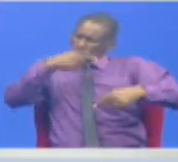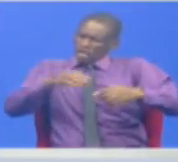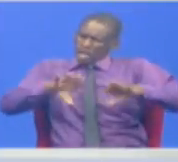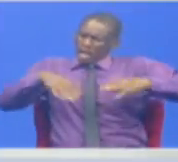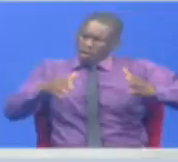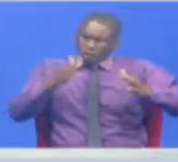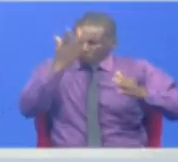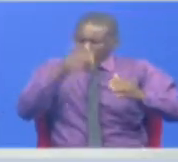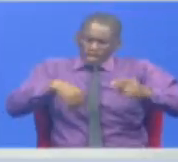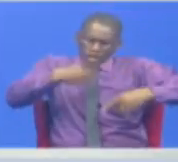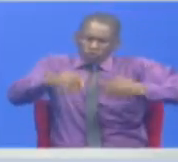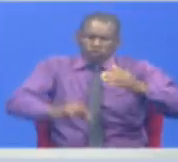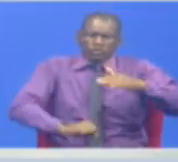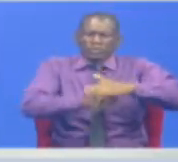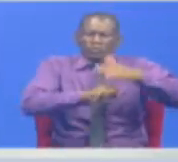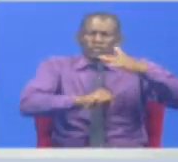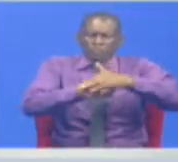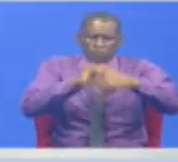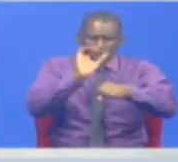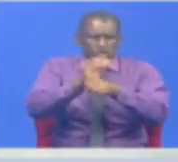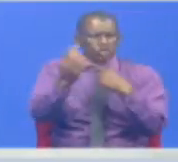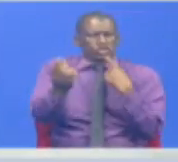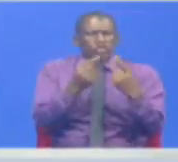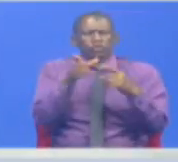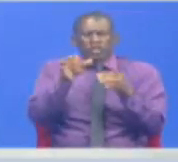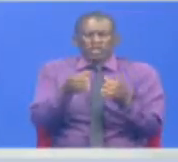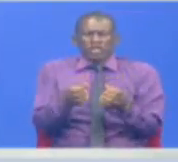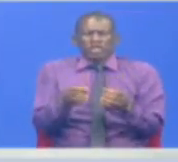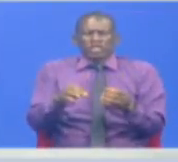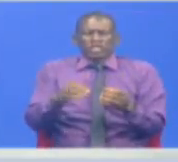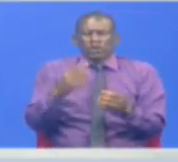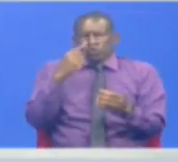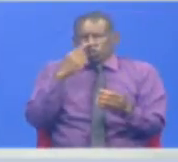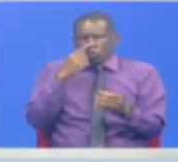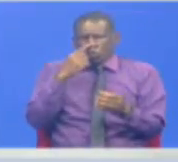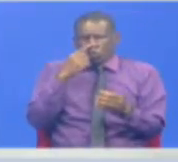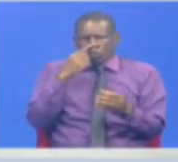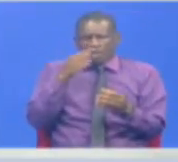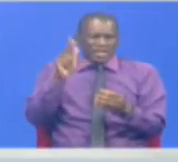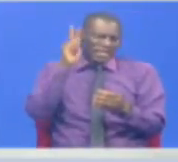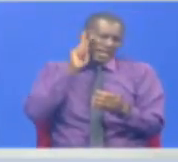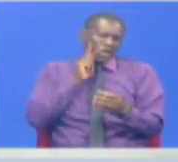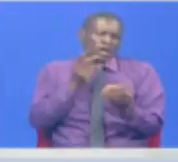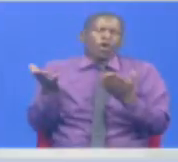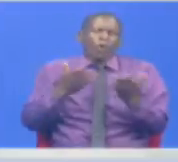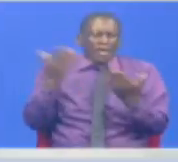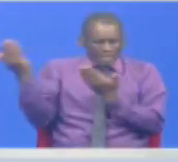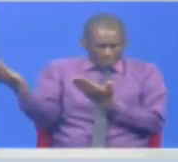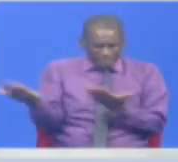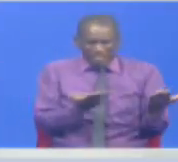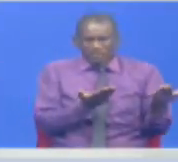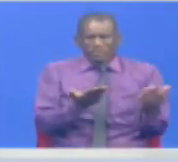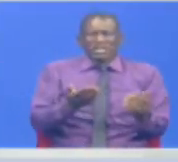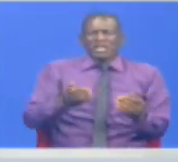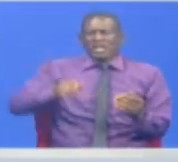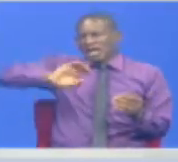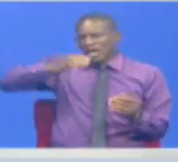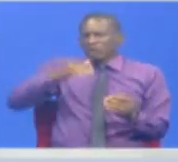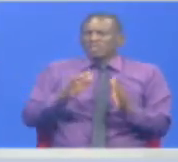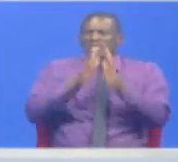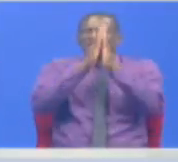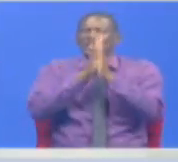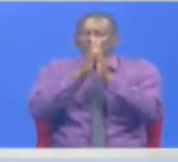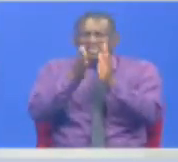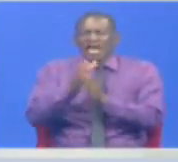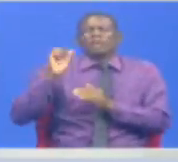the churches. Speaking at his official Karen residence, where he received a delegation of Narok County religious and political leaders,